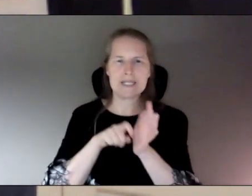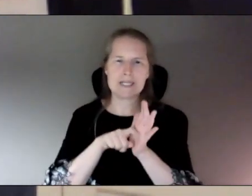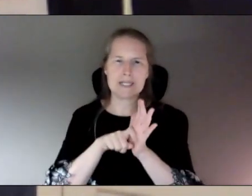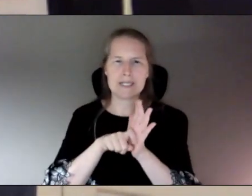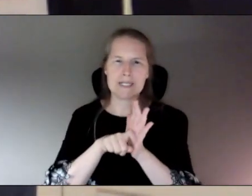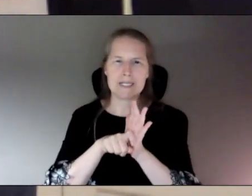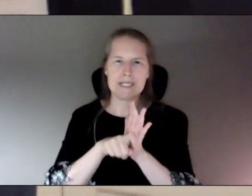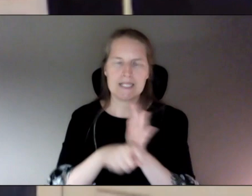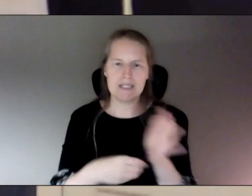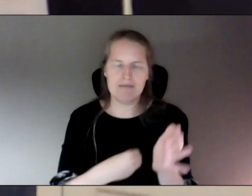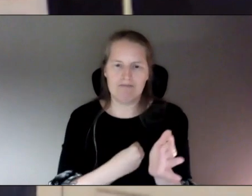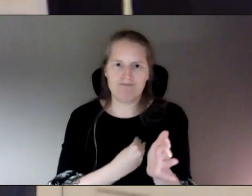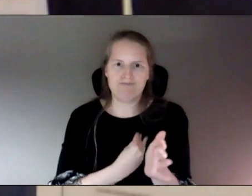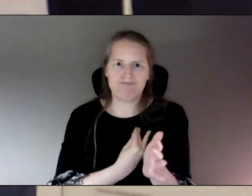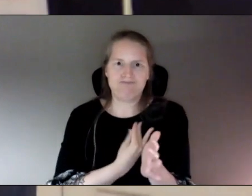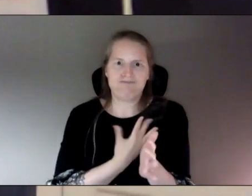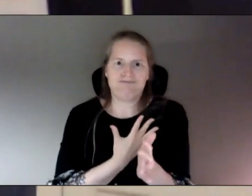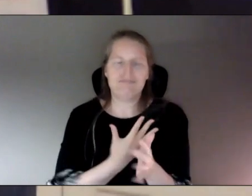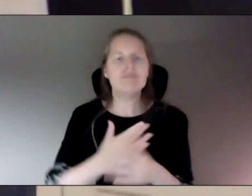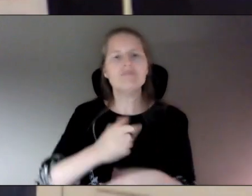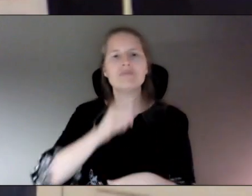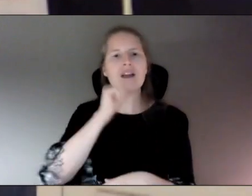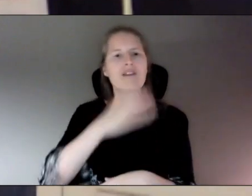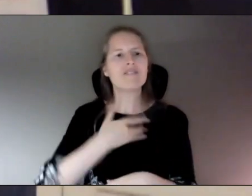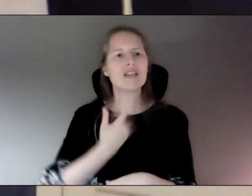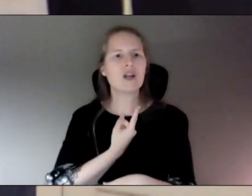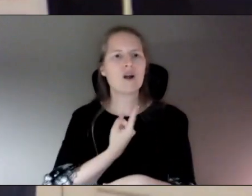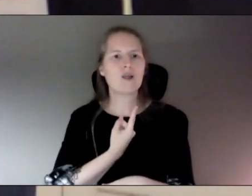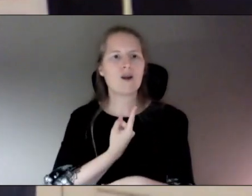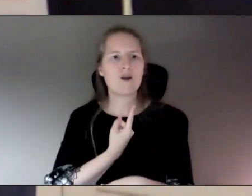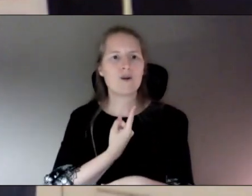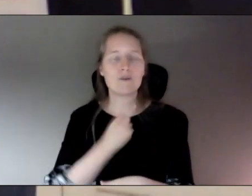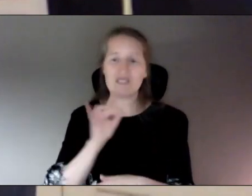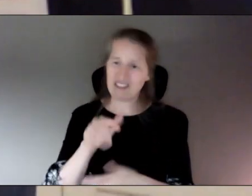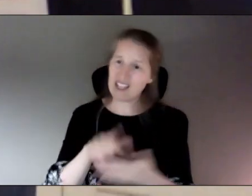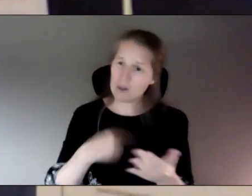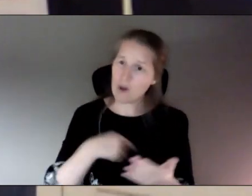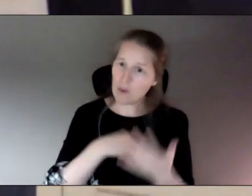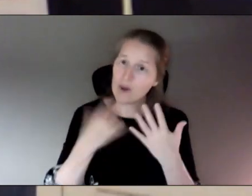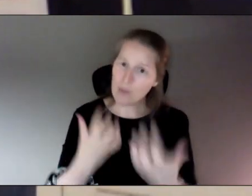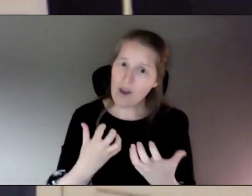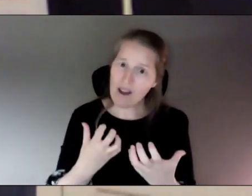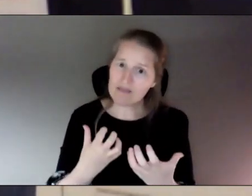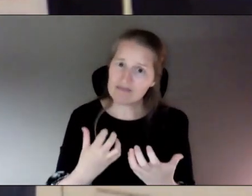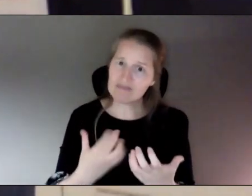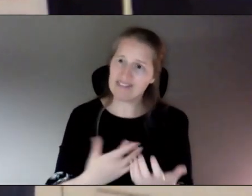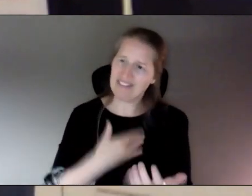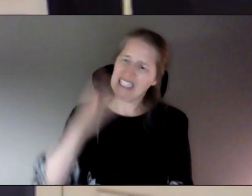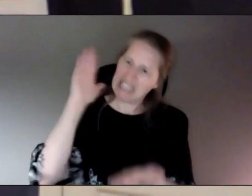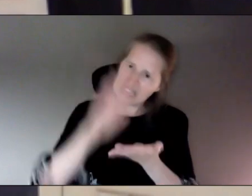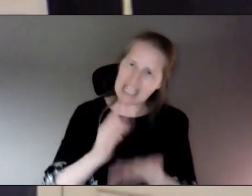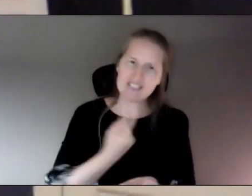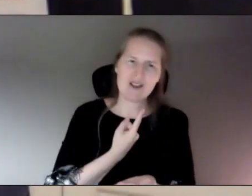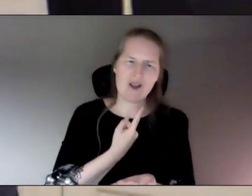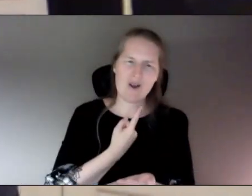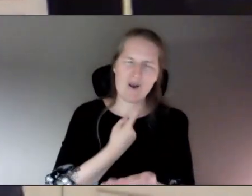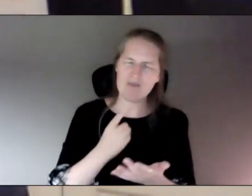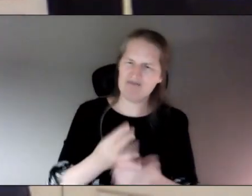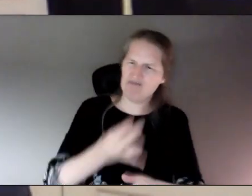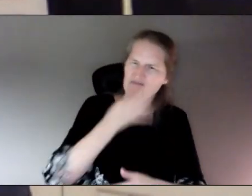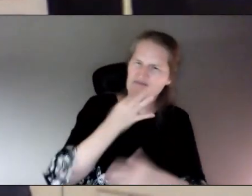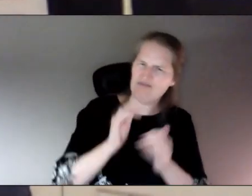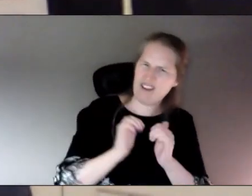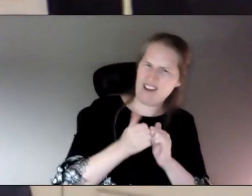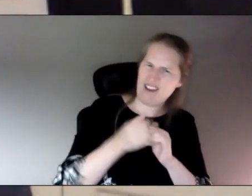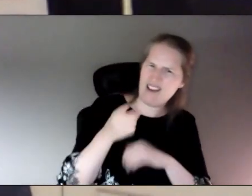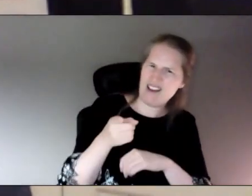so much less alone. And isn't that what we all want, to feel less alone? How does she do this? She doesn't try to